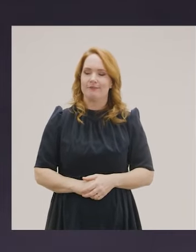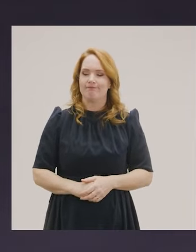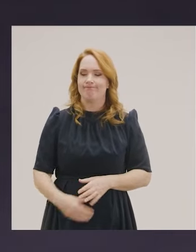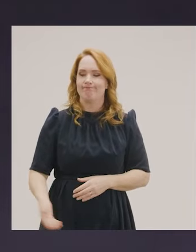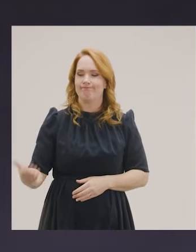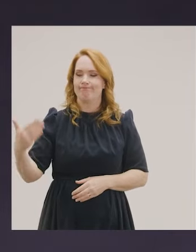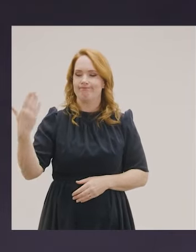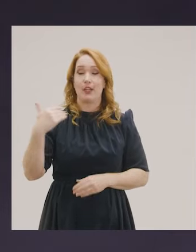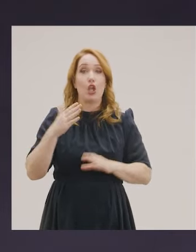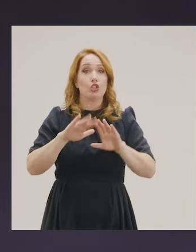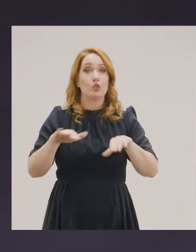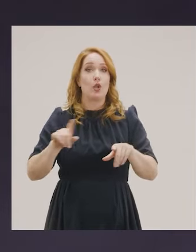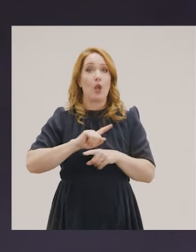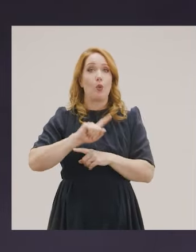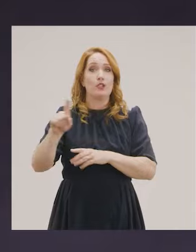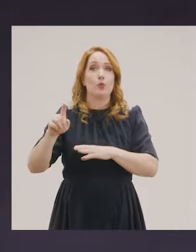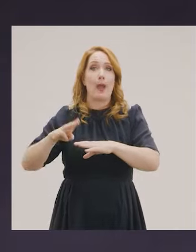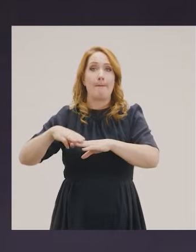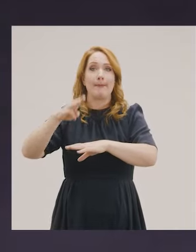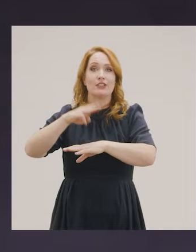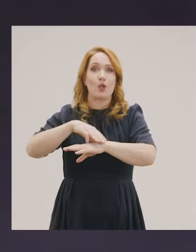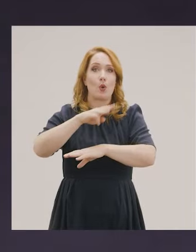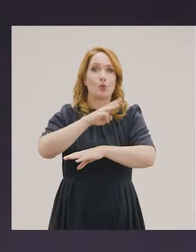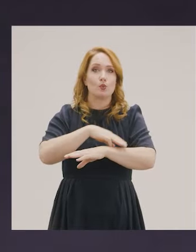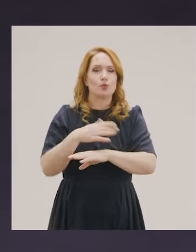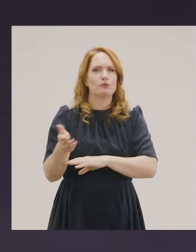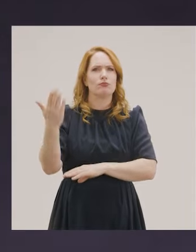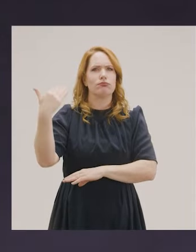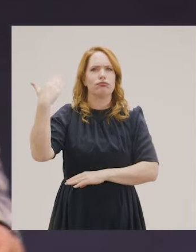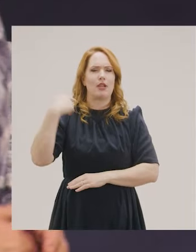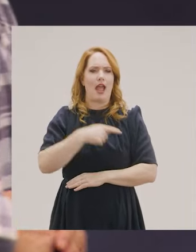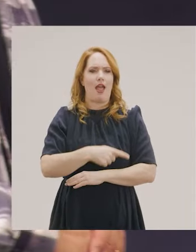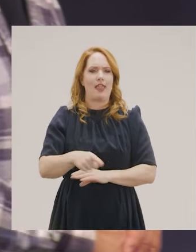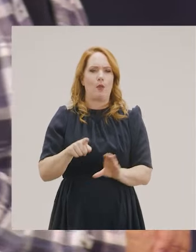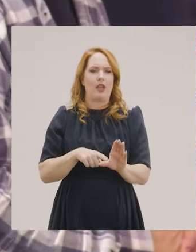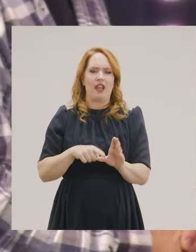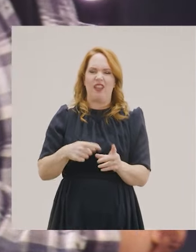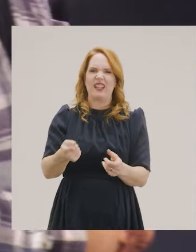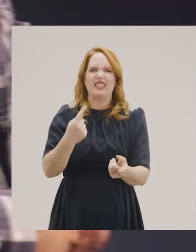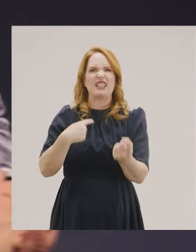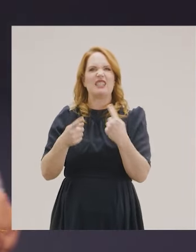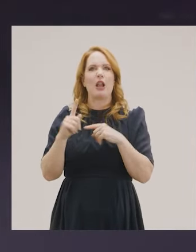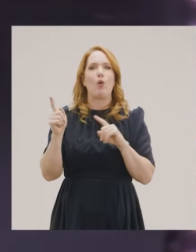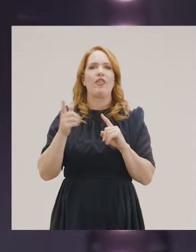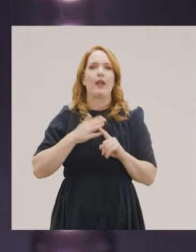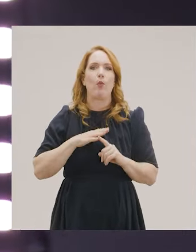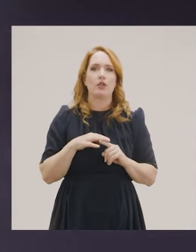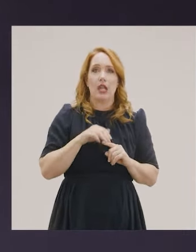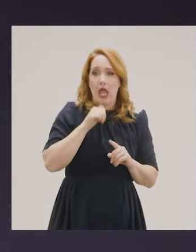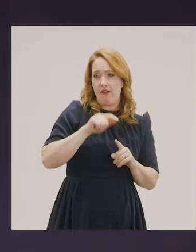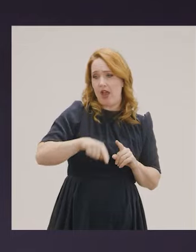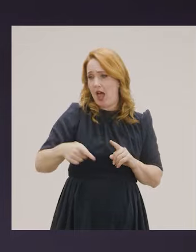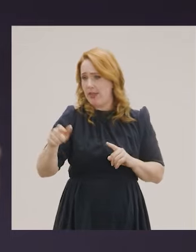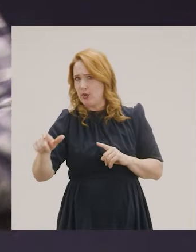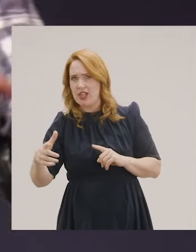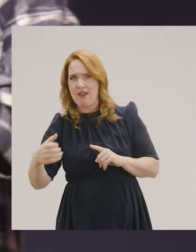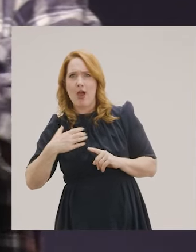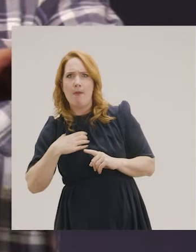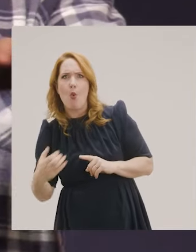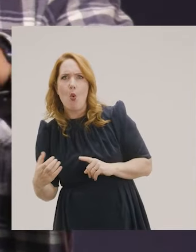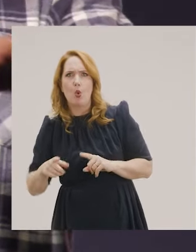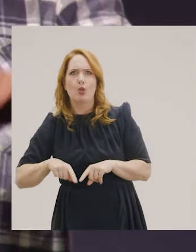to teach them what to do. I remember taking my kids to McDonald's when they were young and they would say what they wanted and then they